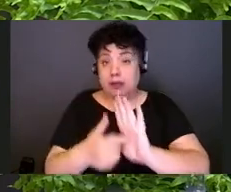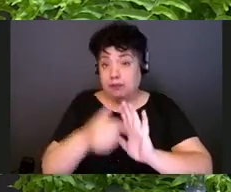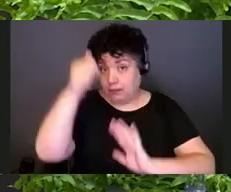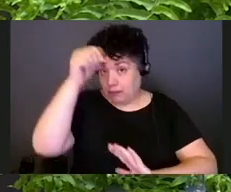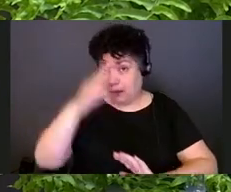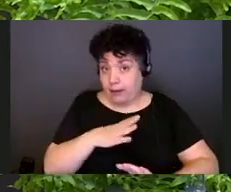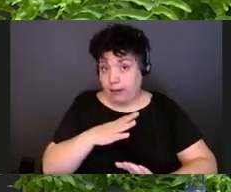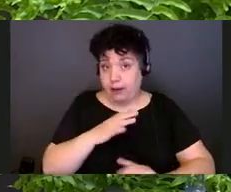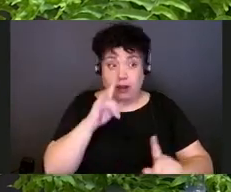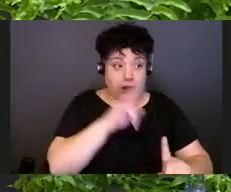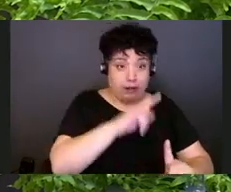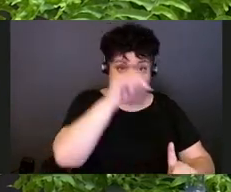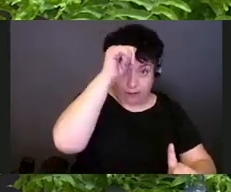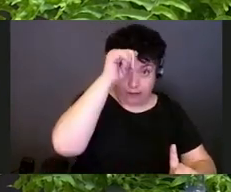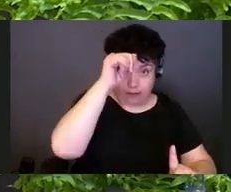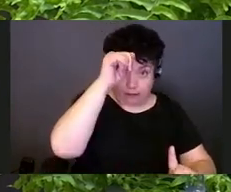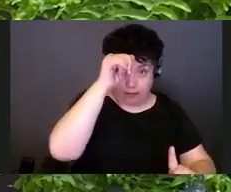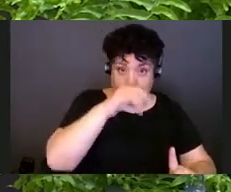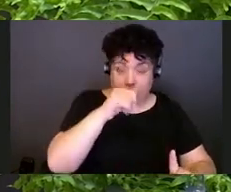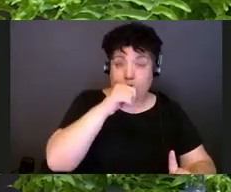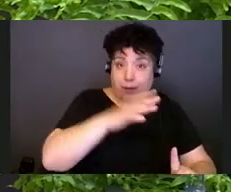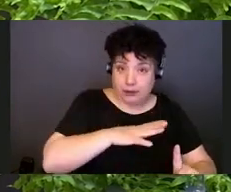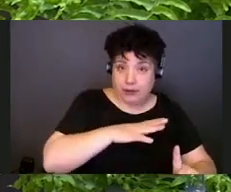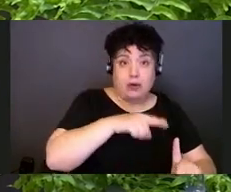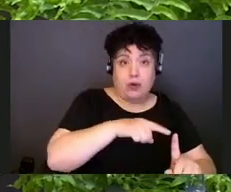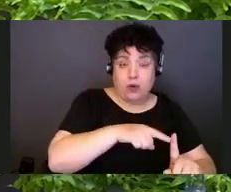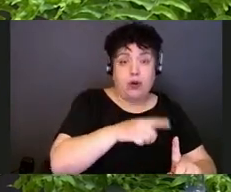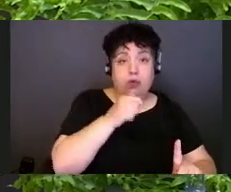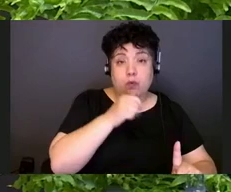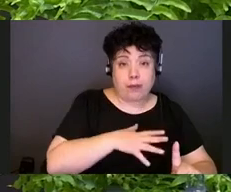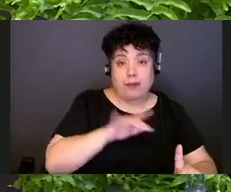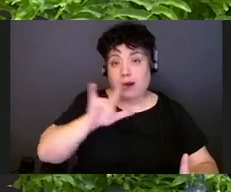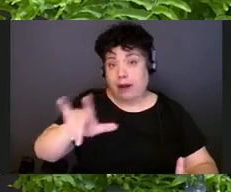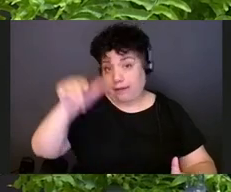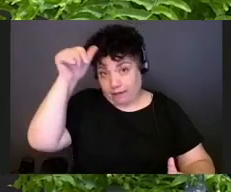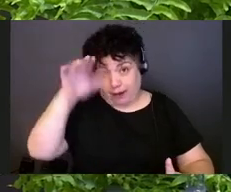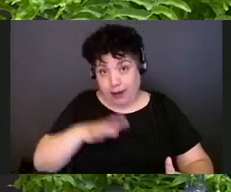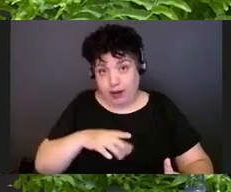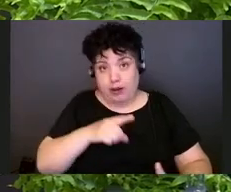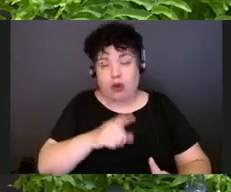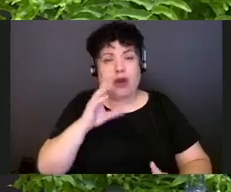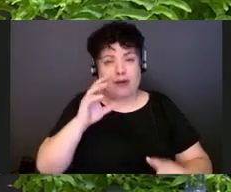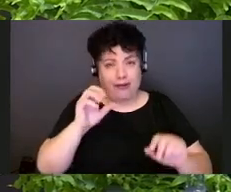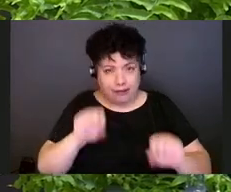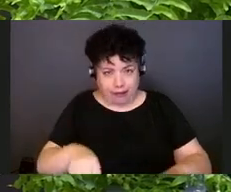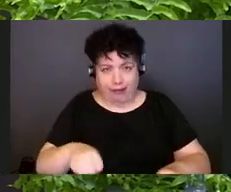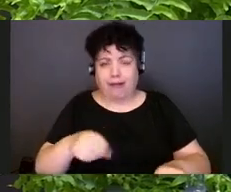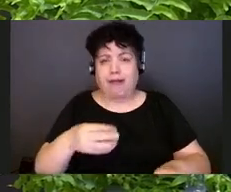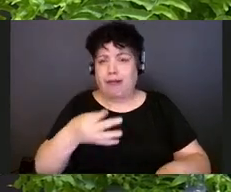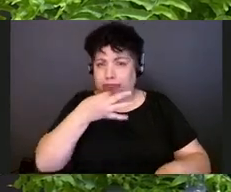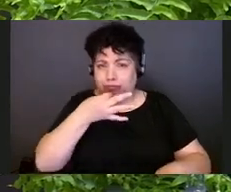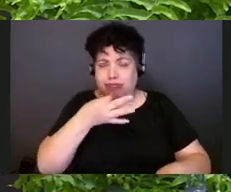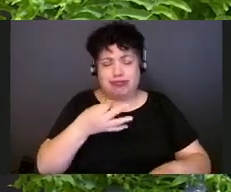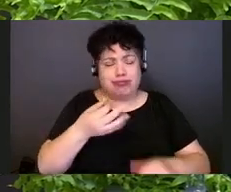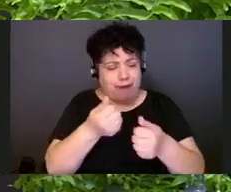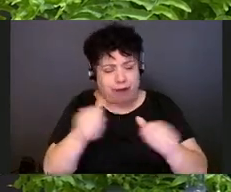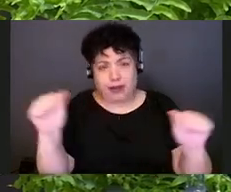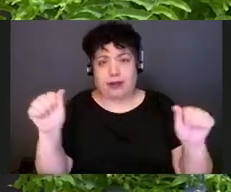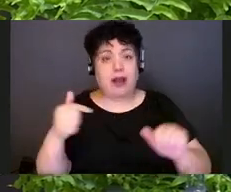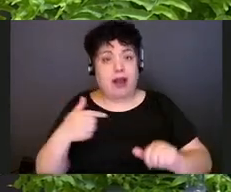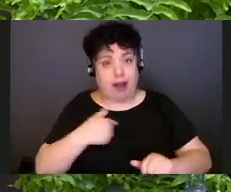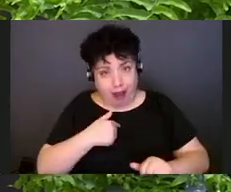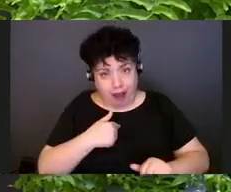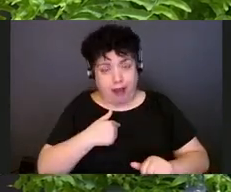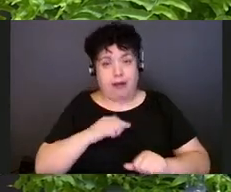when a woman loves a man, it's unbelievable what they can do. We say they move mountains. I move mountains